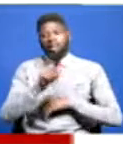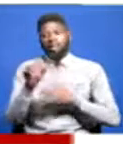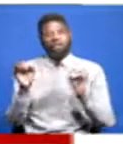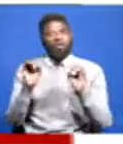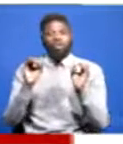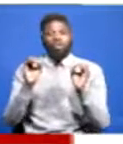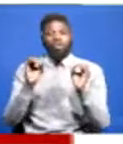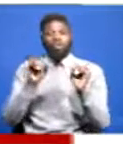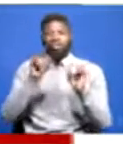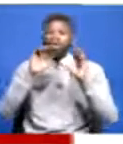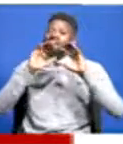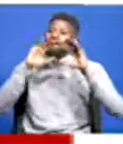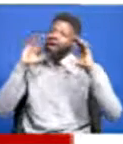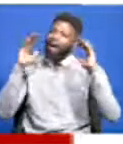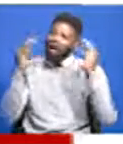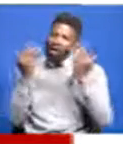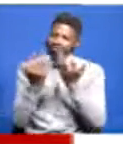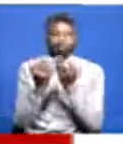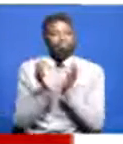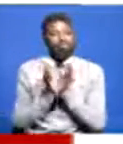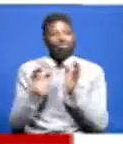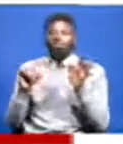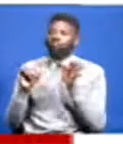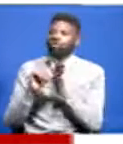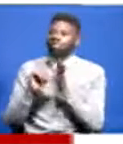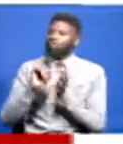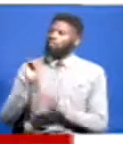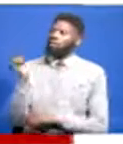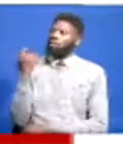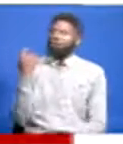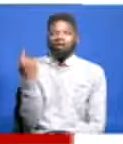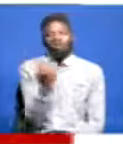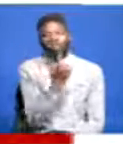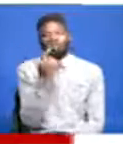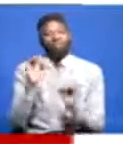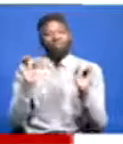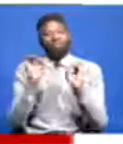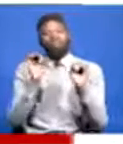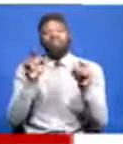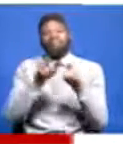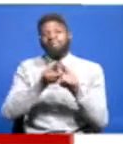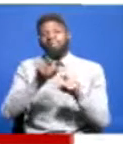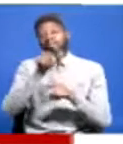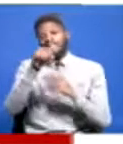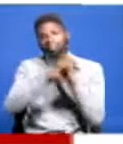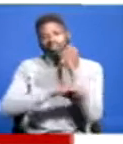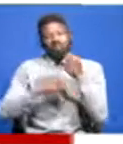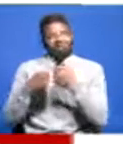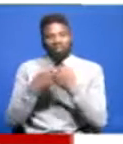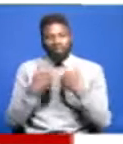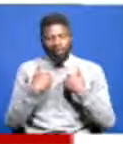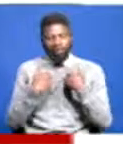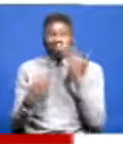problem. It's a problem that even other countries struggle with, you know, taxing the digital